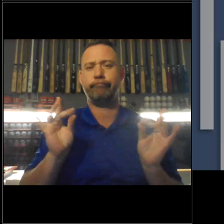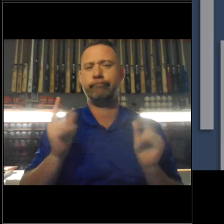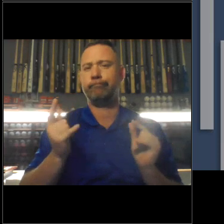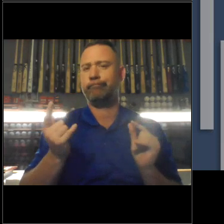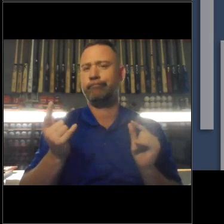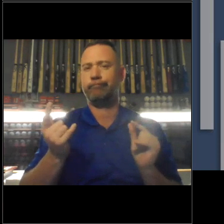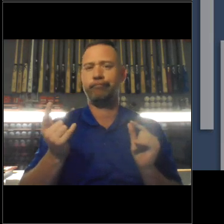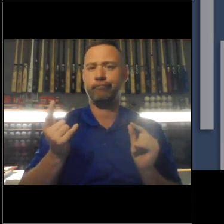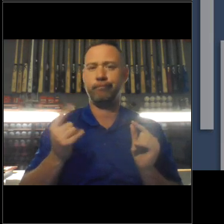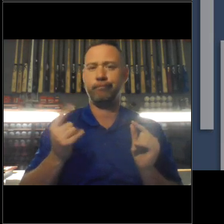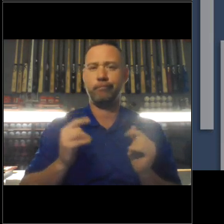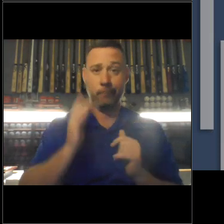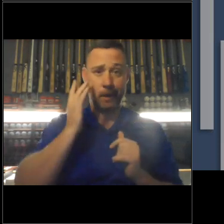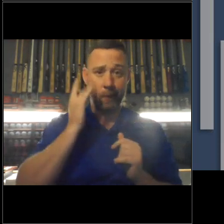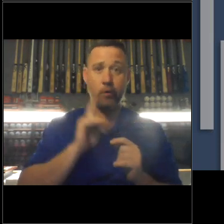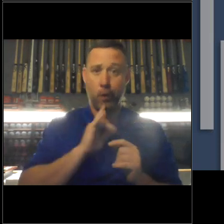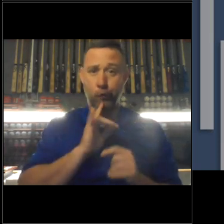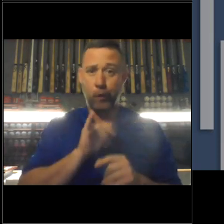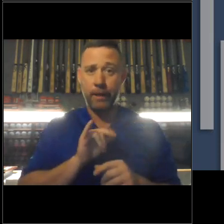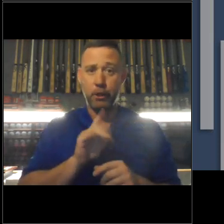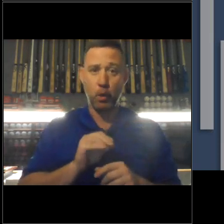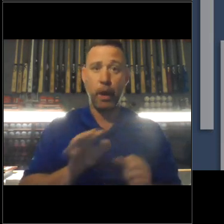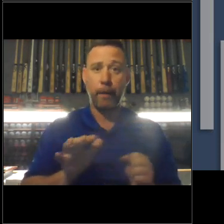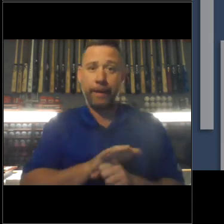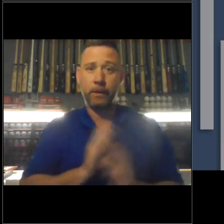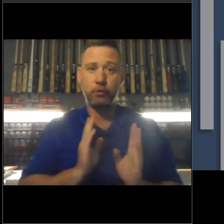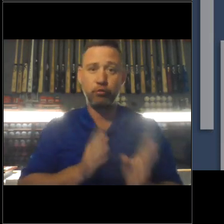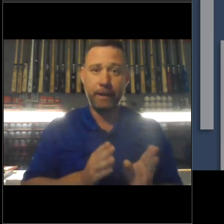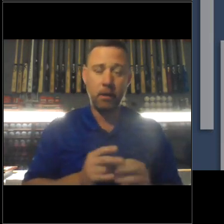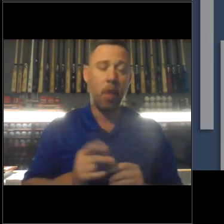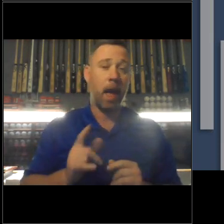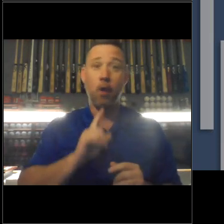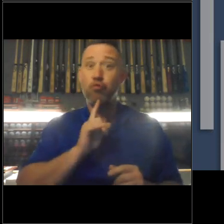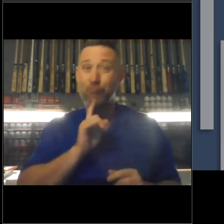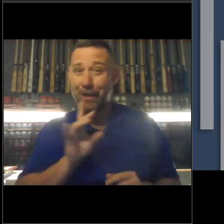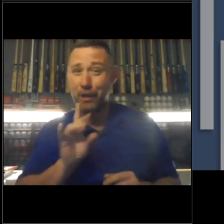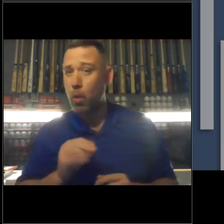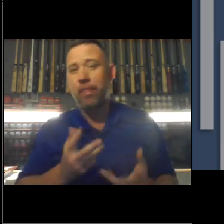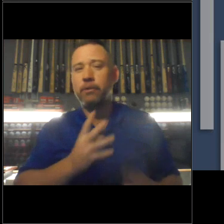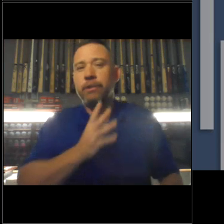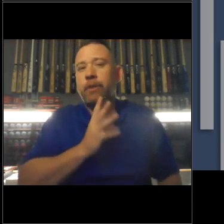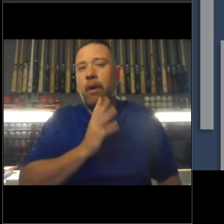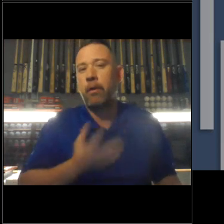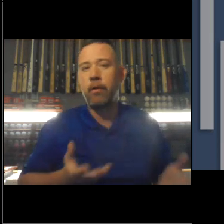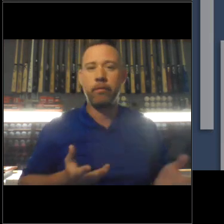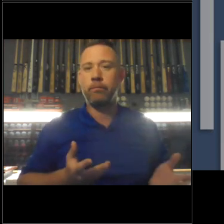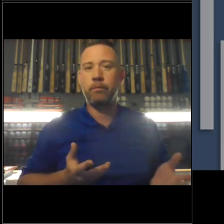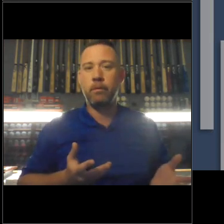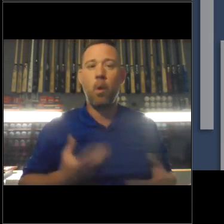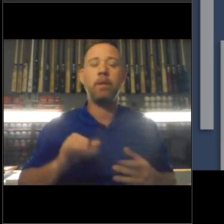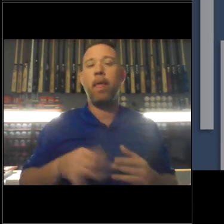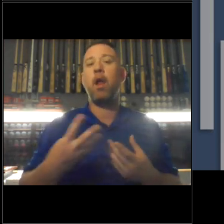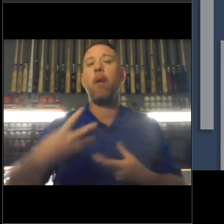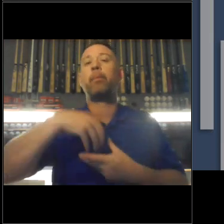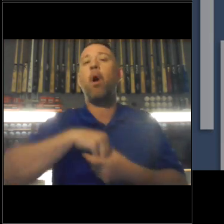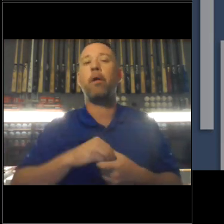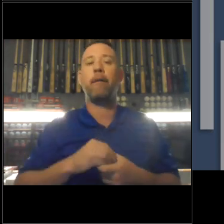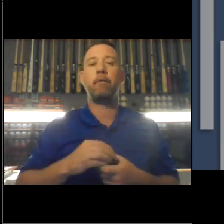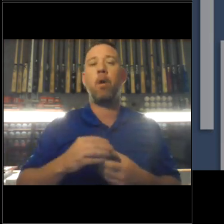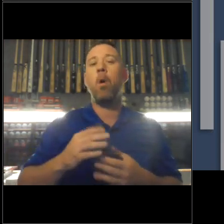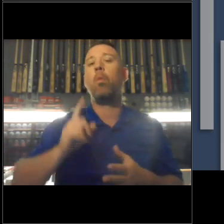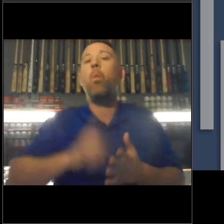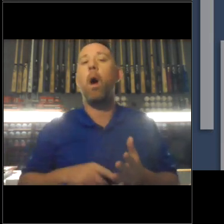Is California really doing complete streets? Caltrans, are they really doing it? Is it a part of what complete